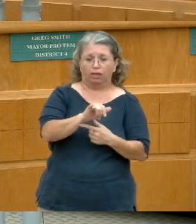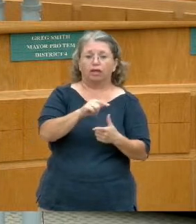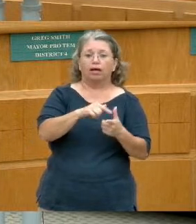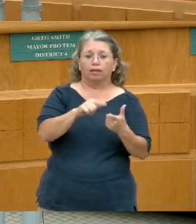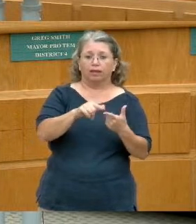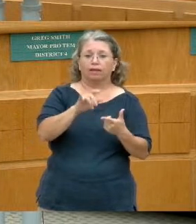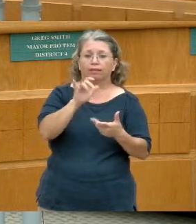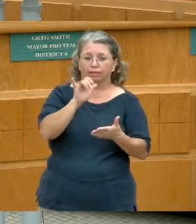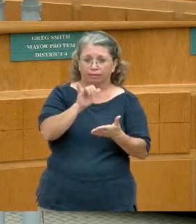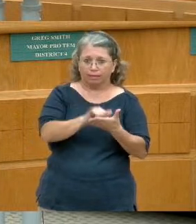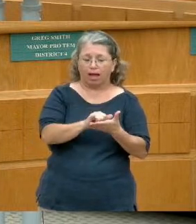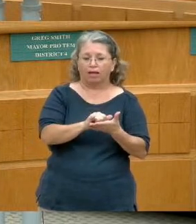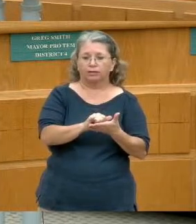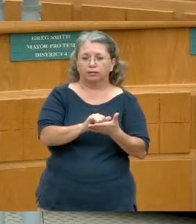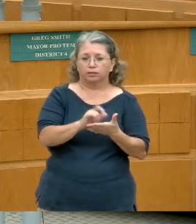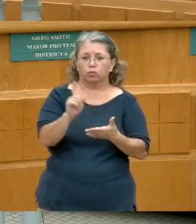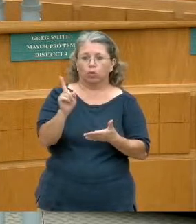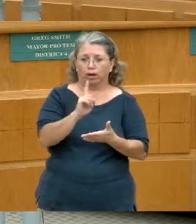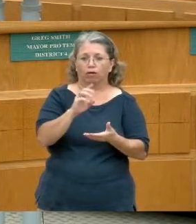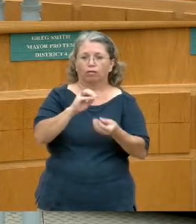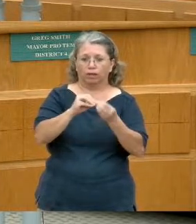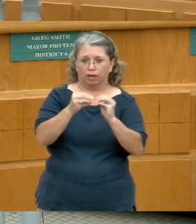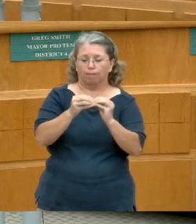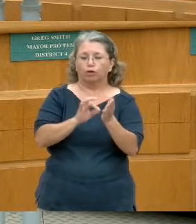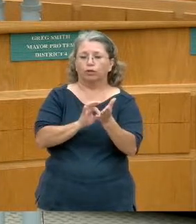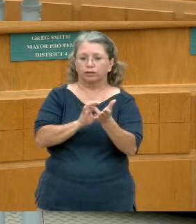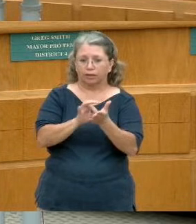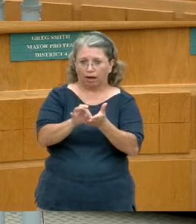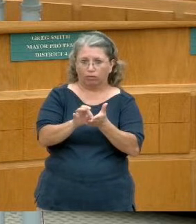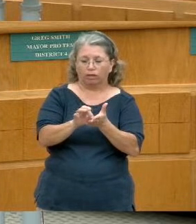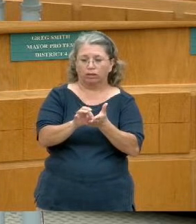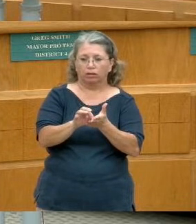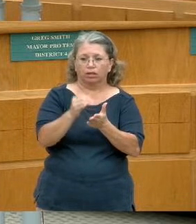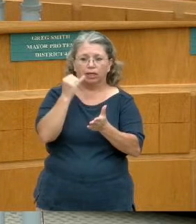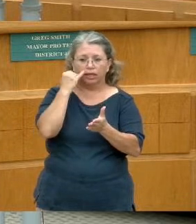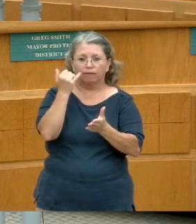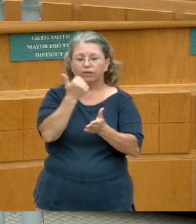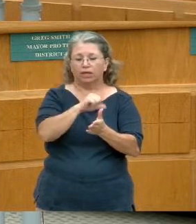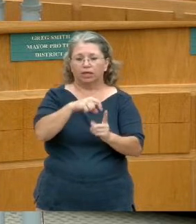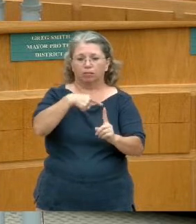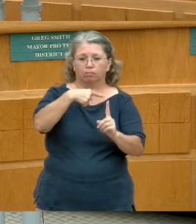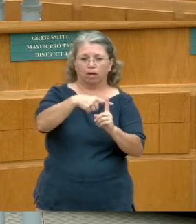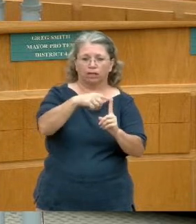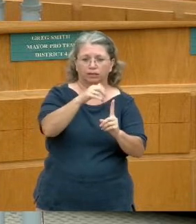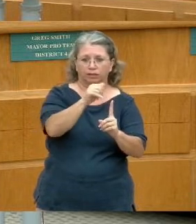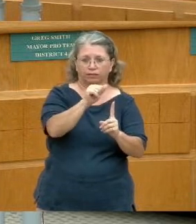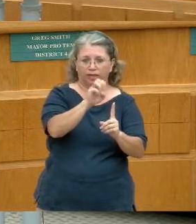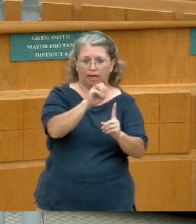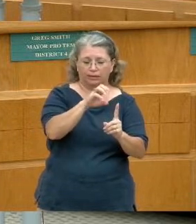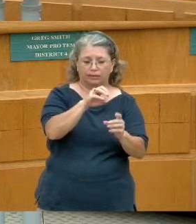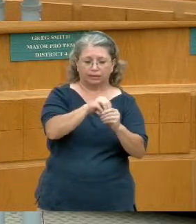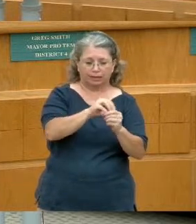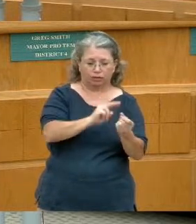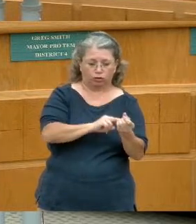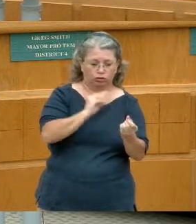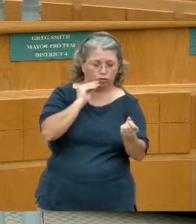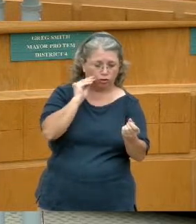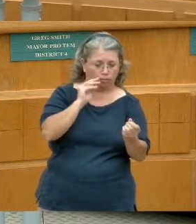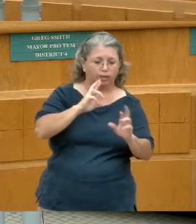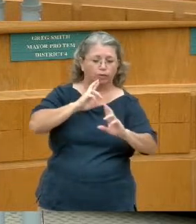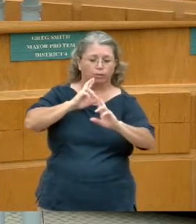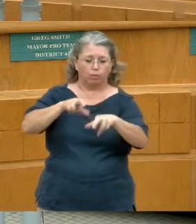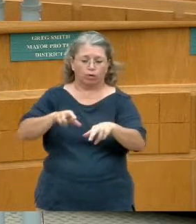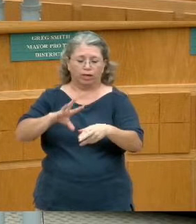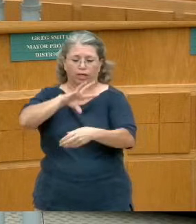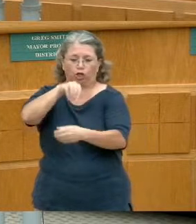people that are living within the nursing home, and any positive cases would get reported as usual with the other